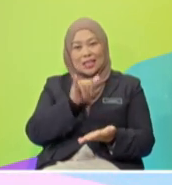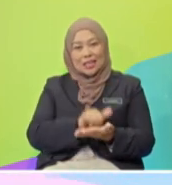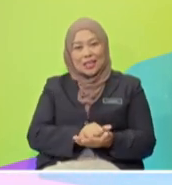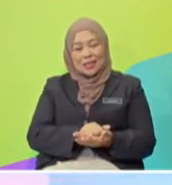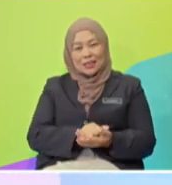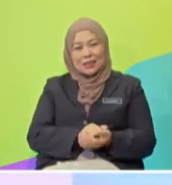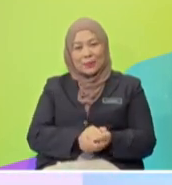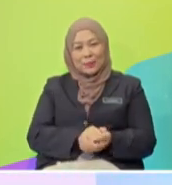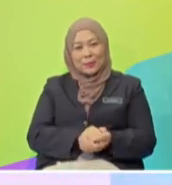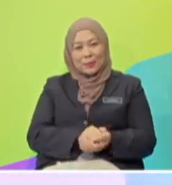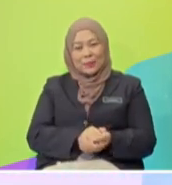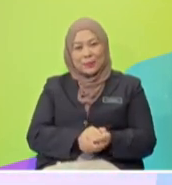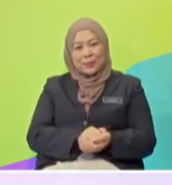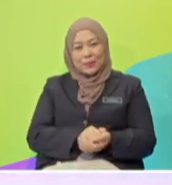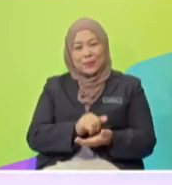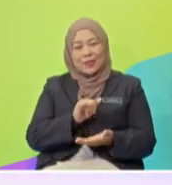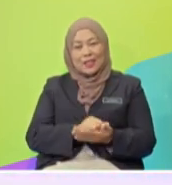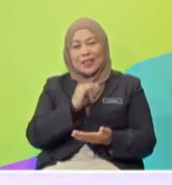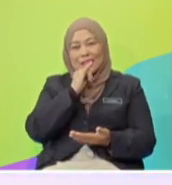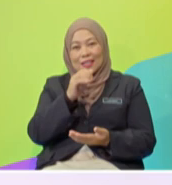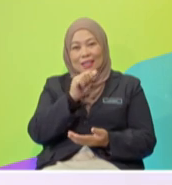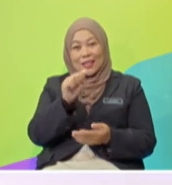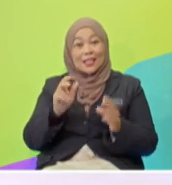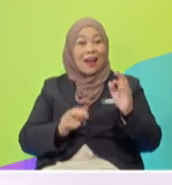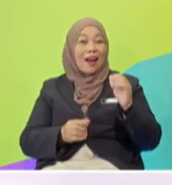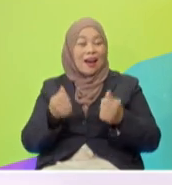This is a car, teacher. Oh.